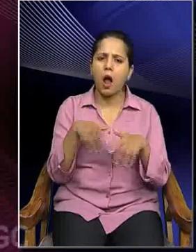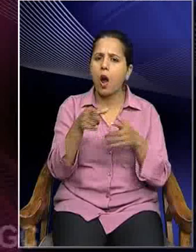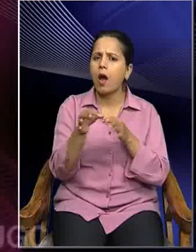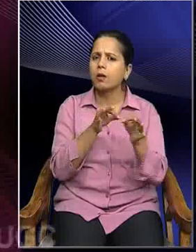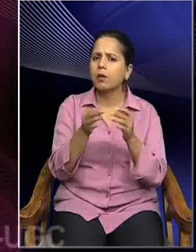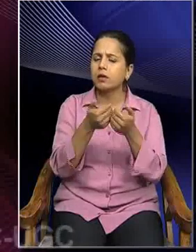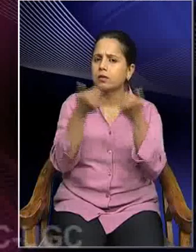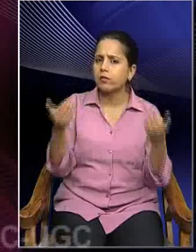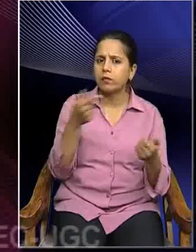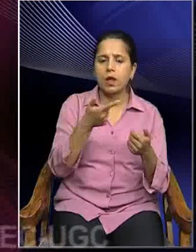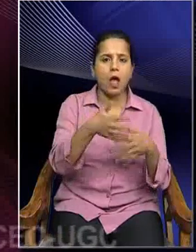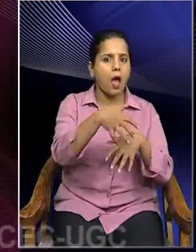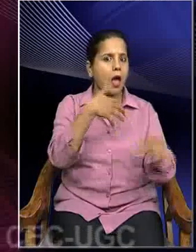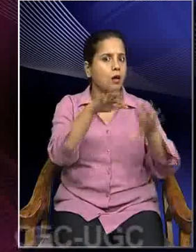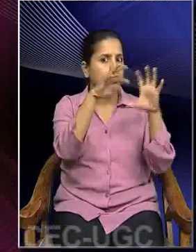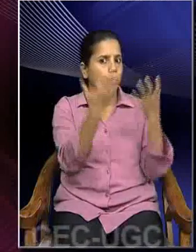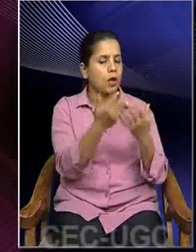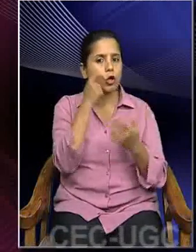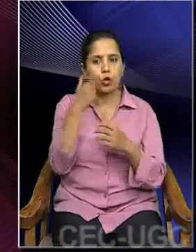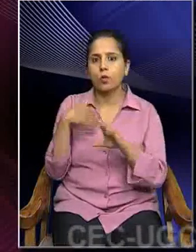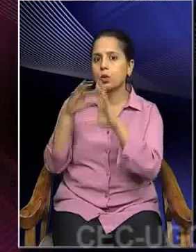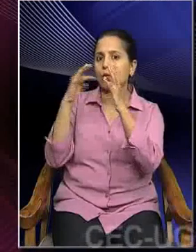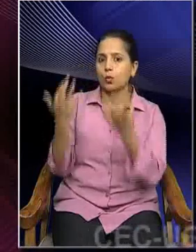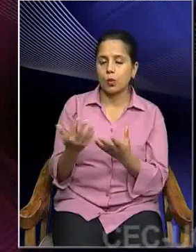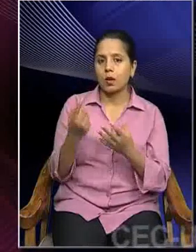between the animal world and the human world